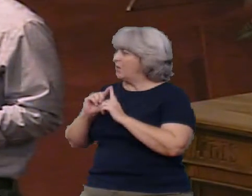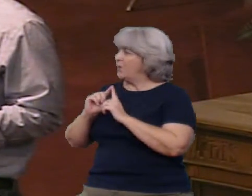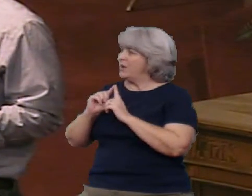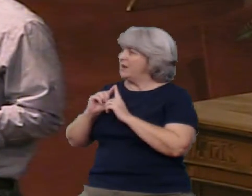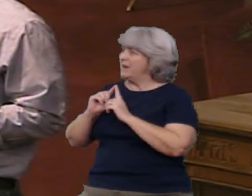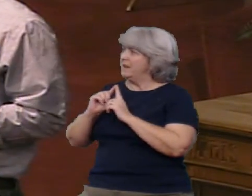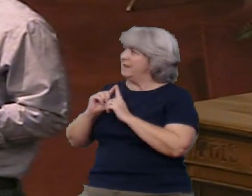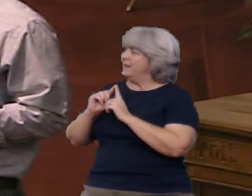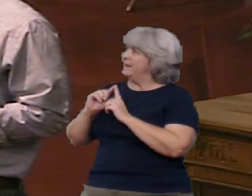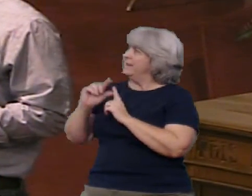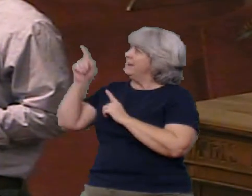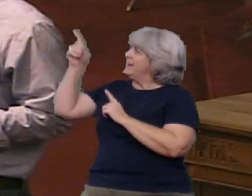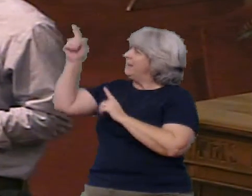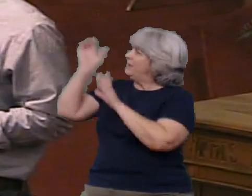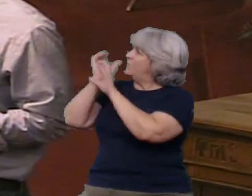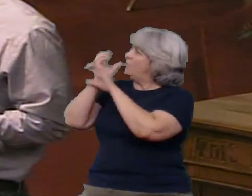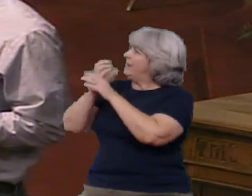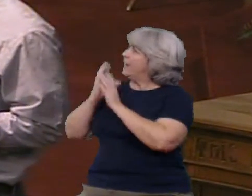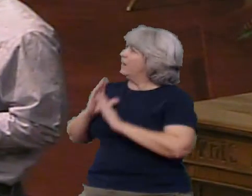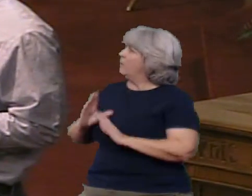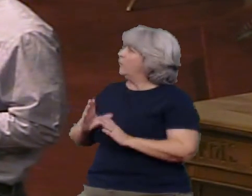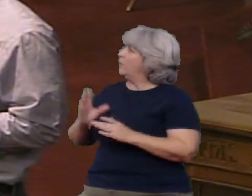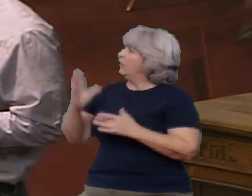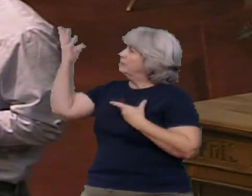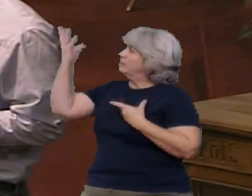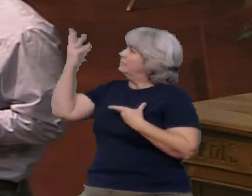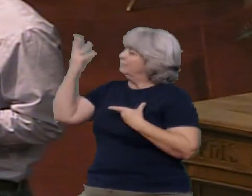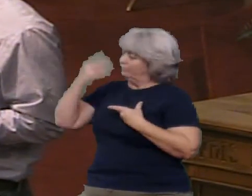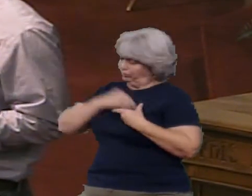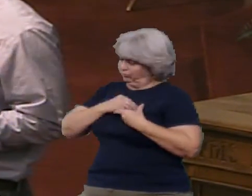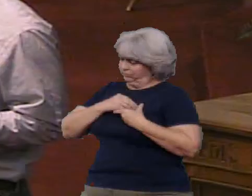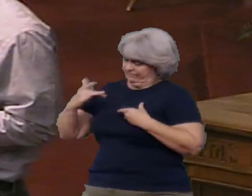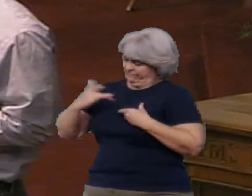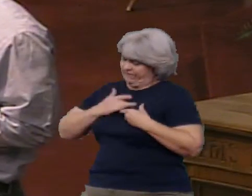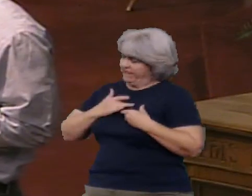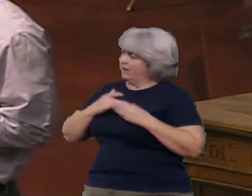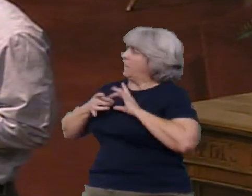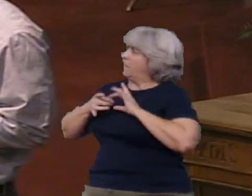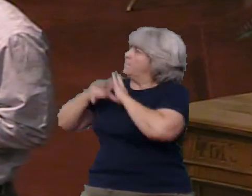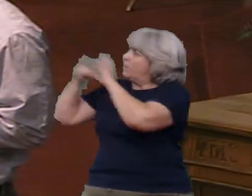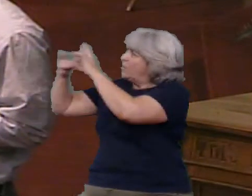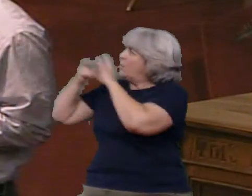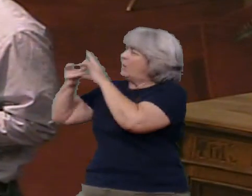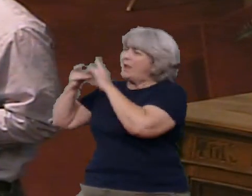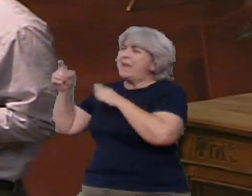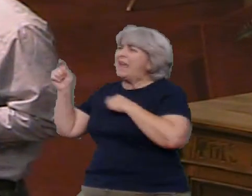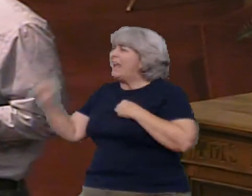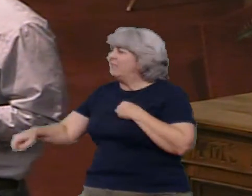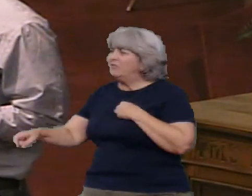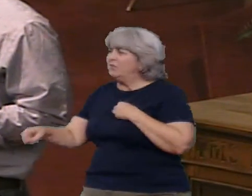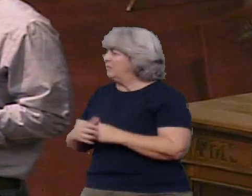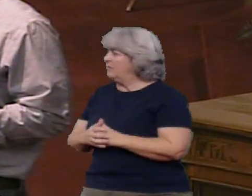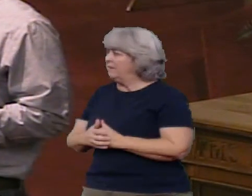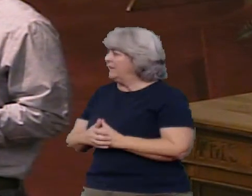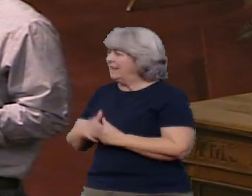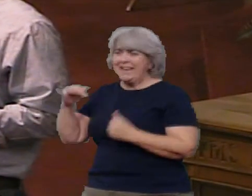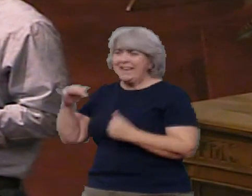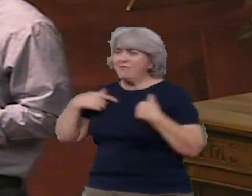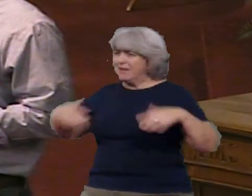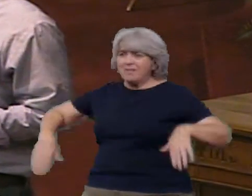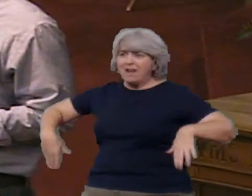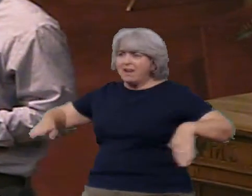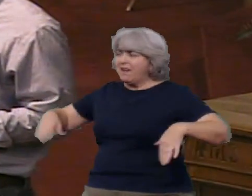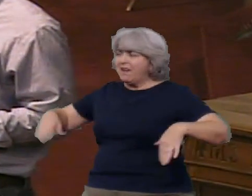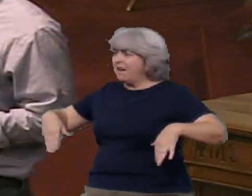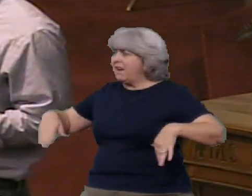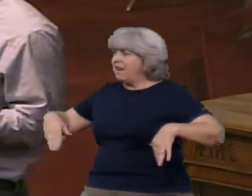to us. And if it's not personal to us, then it's useless. It's useless to our children. If our children